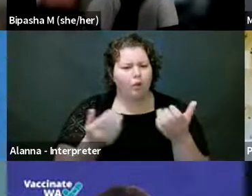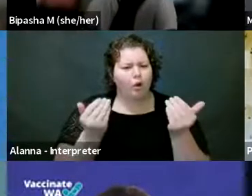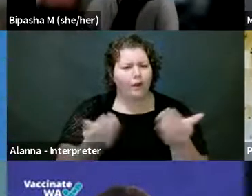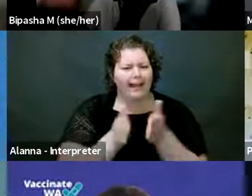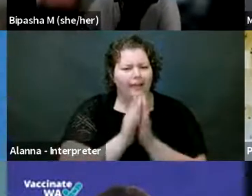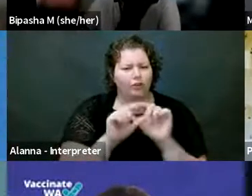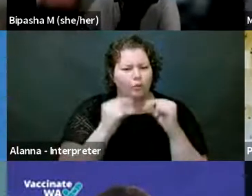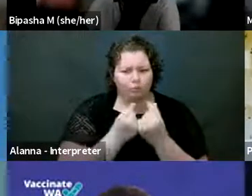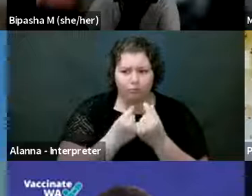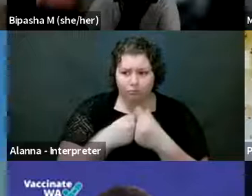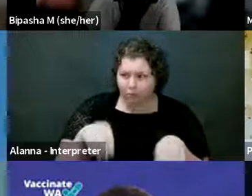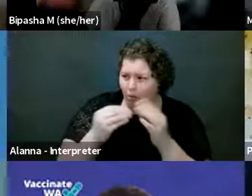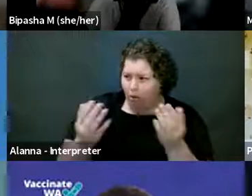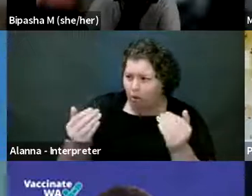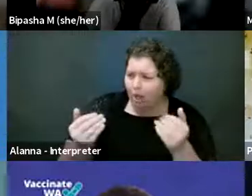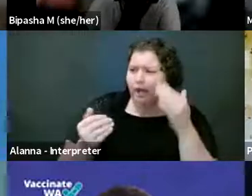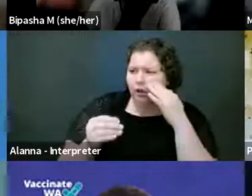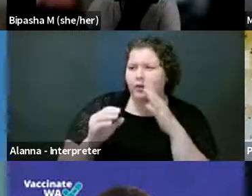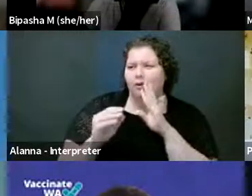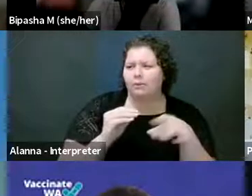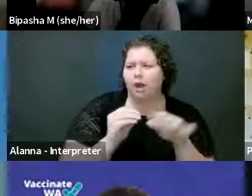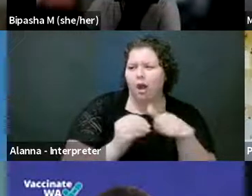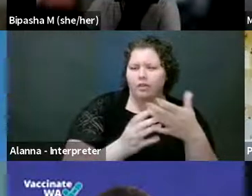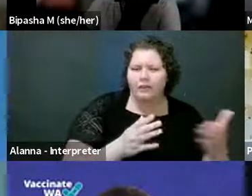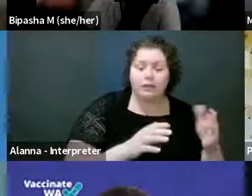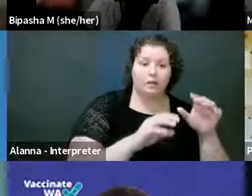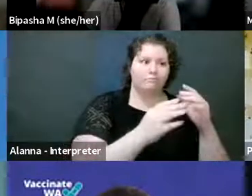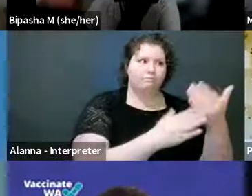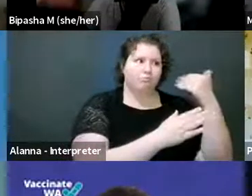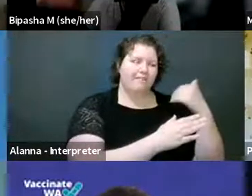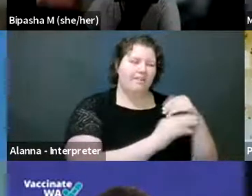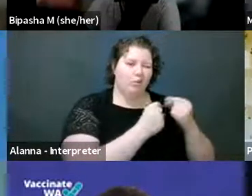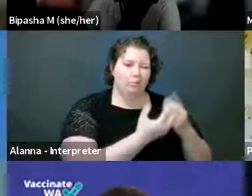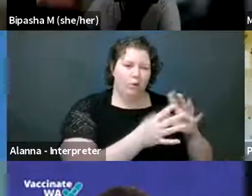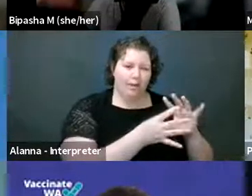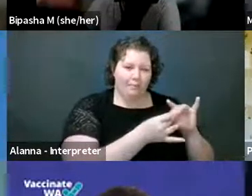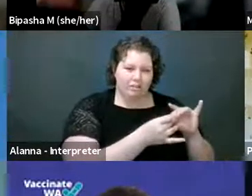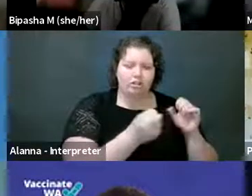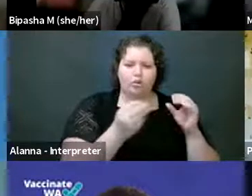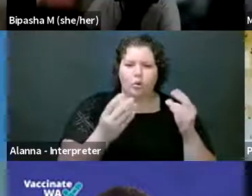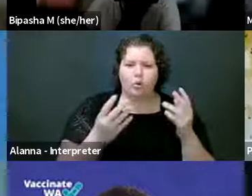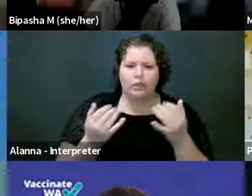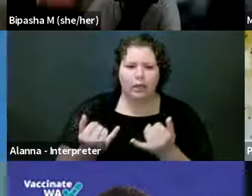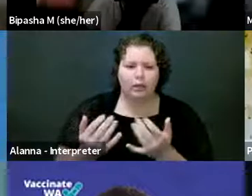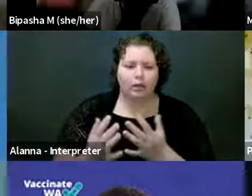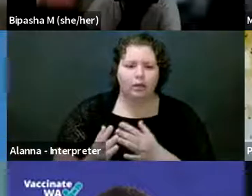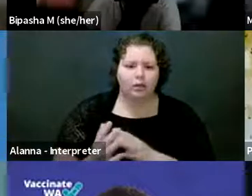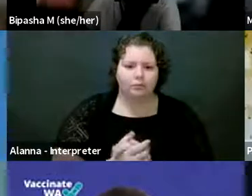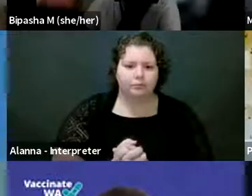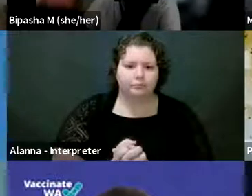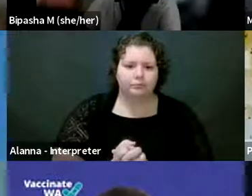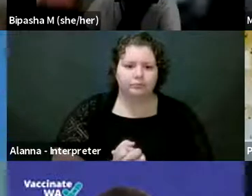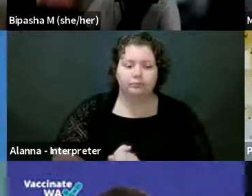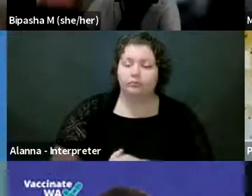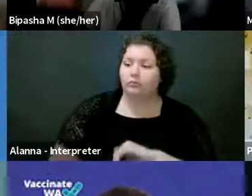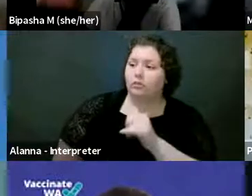that we did need to bring forward. Suzanne, may I just ask a point of clarification when you're talking about definitions? Are we sort of circling back like on what we